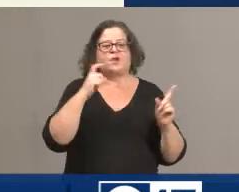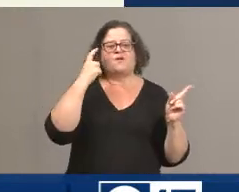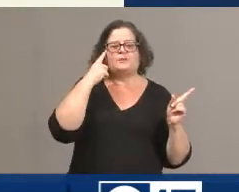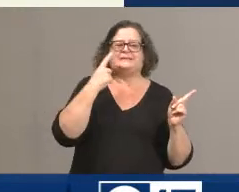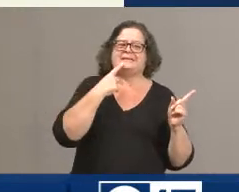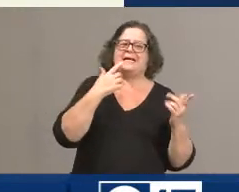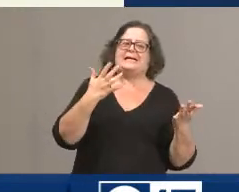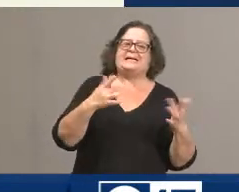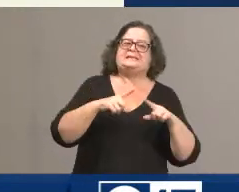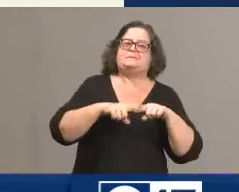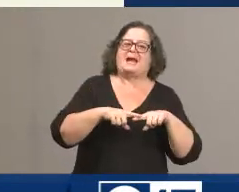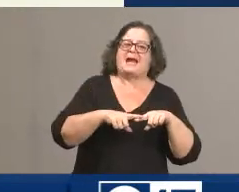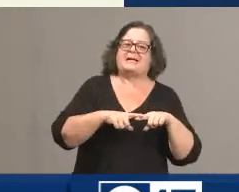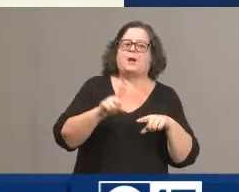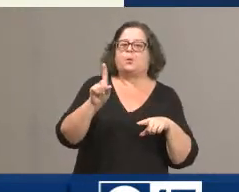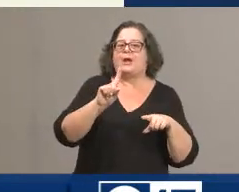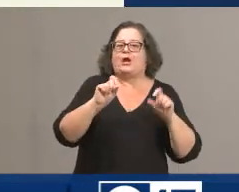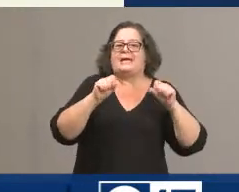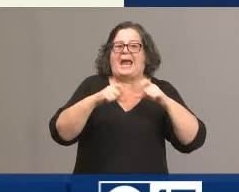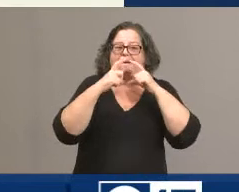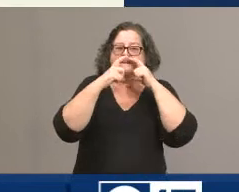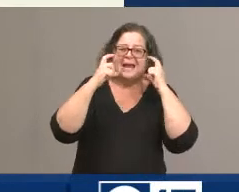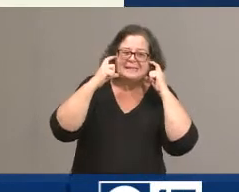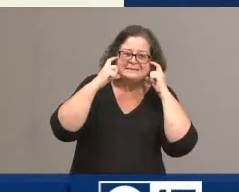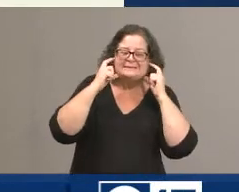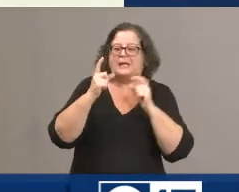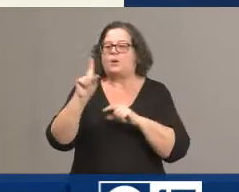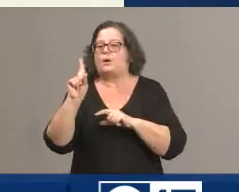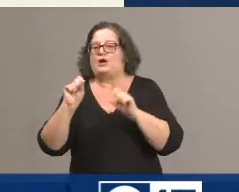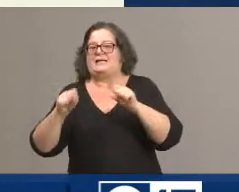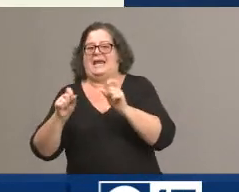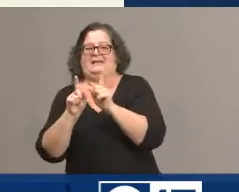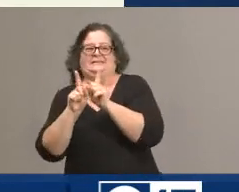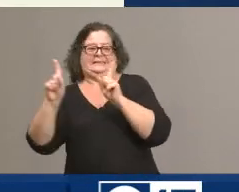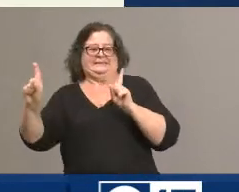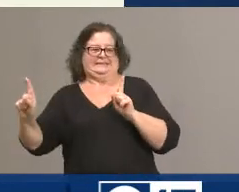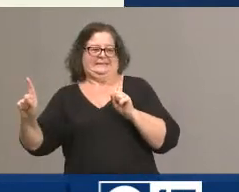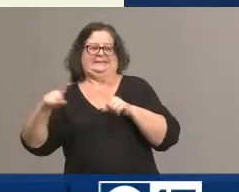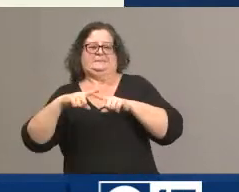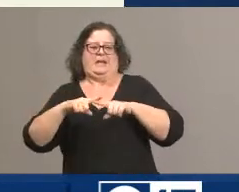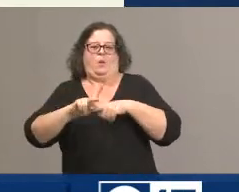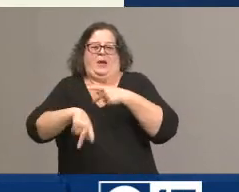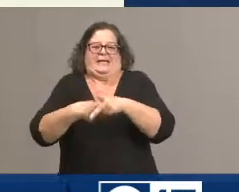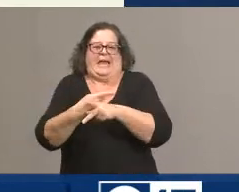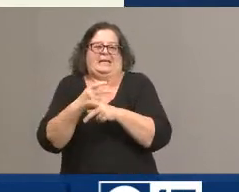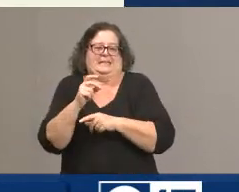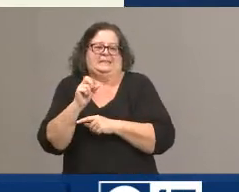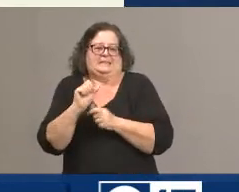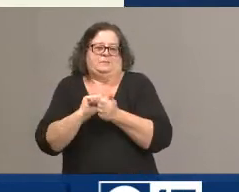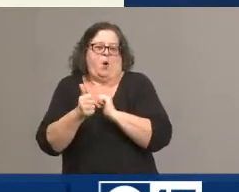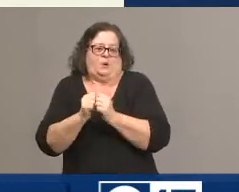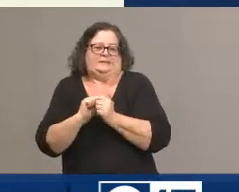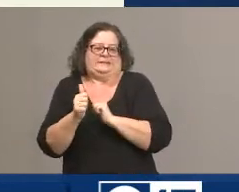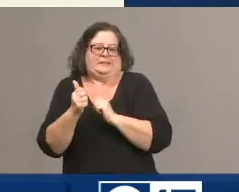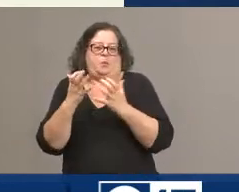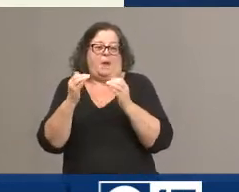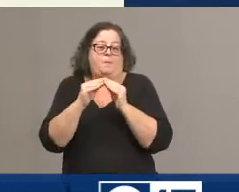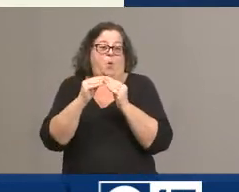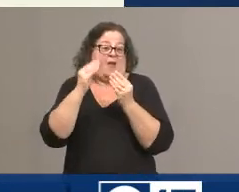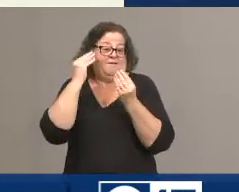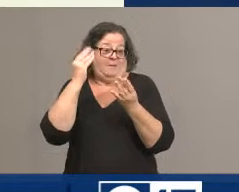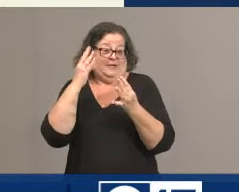about tests. Tests can help inform some of these decisions. So we want to make the best possible decisions.